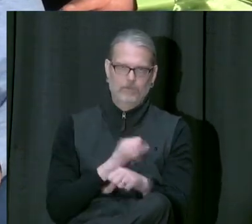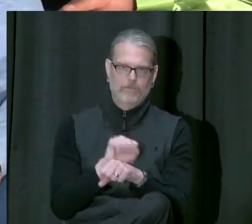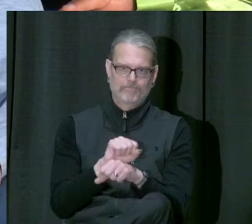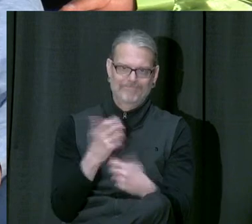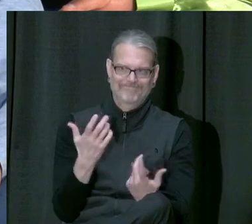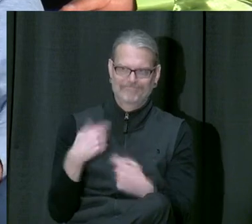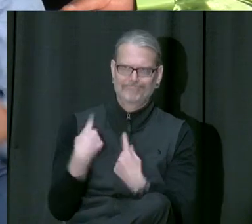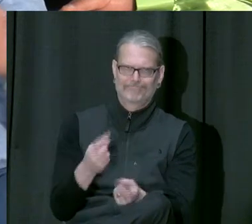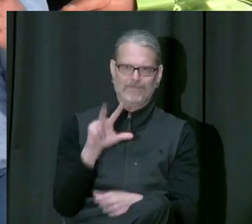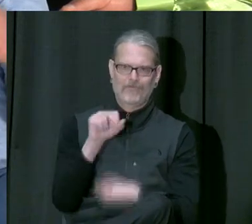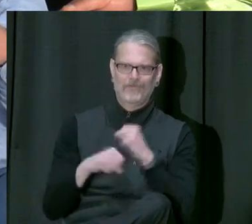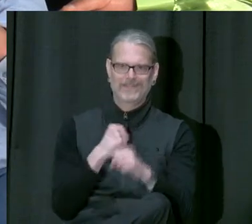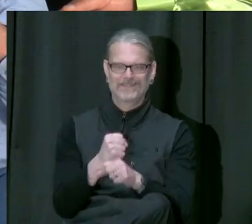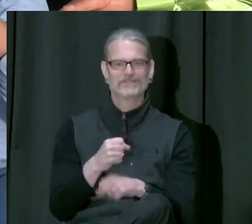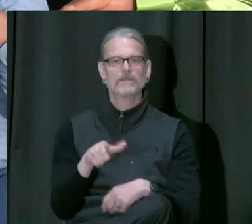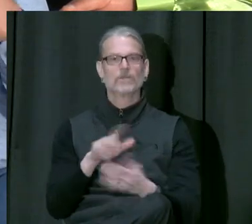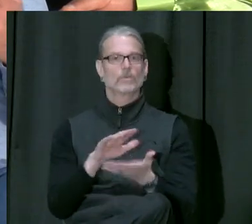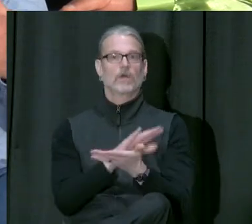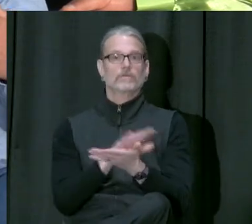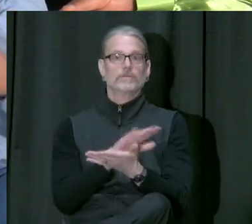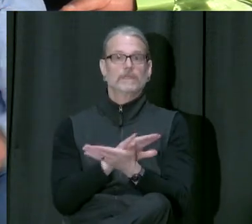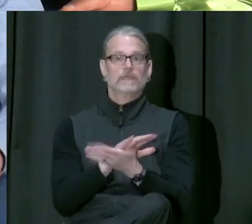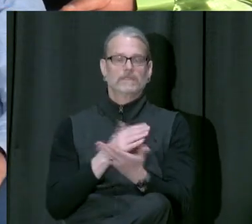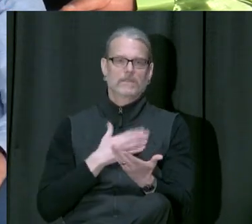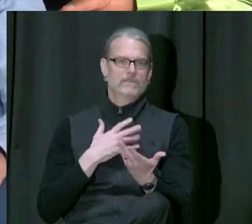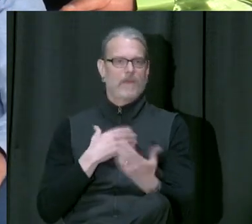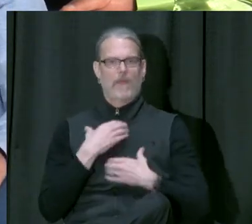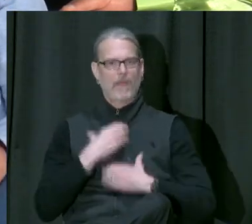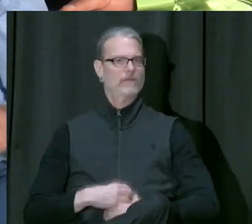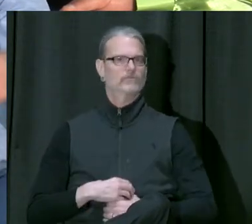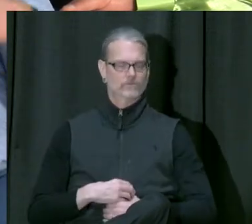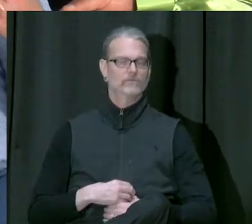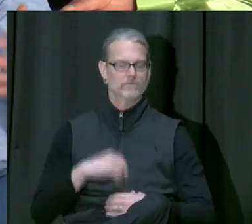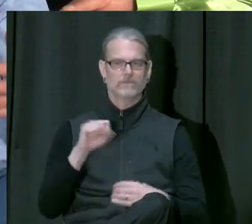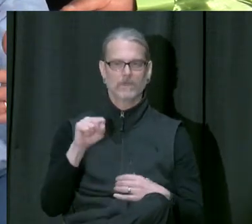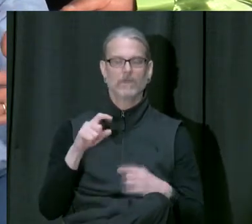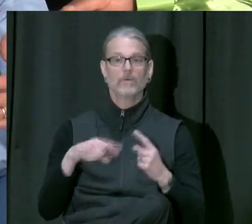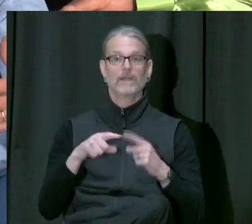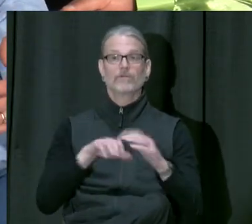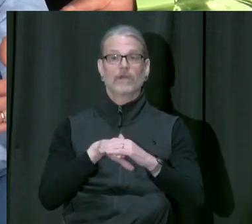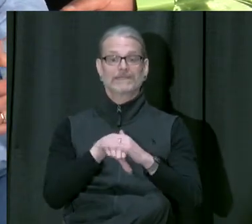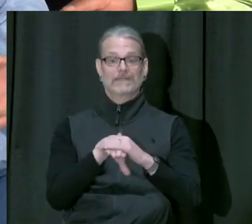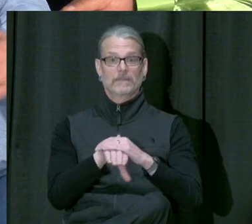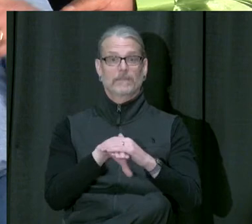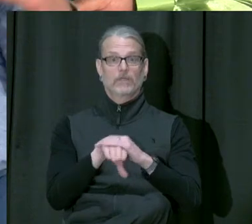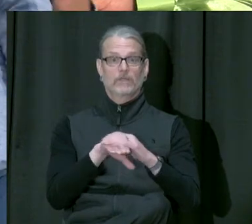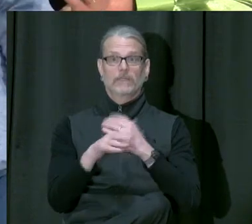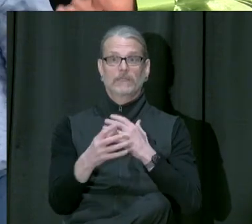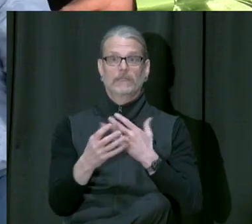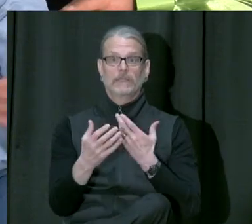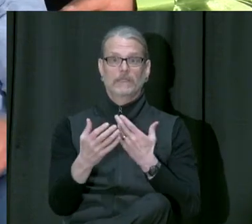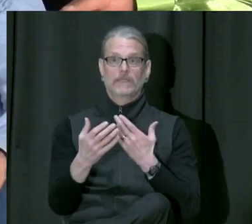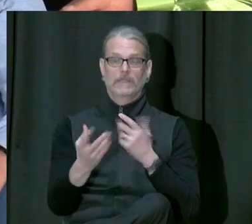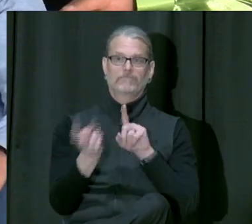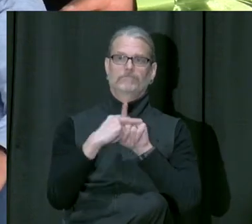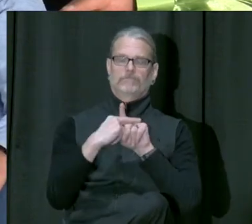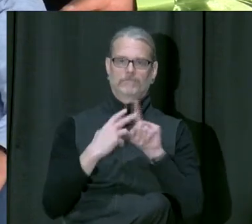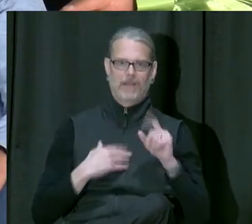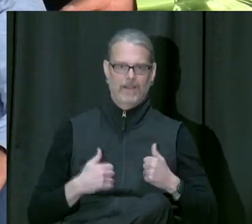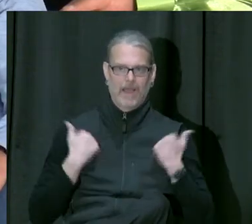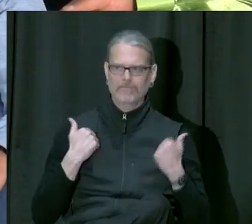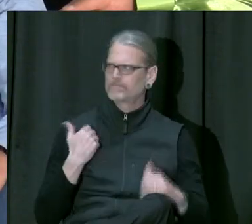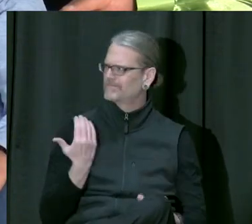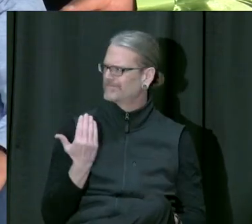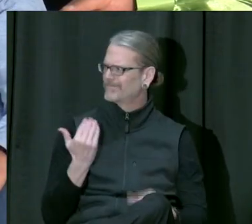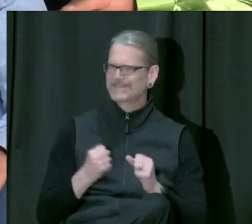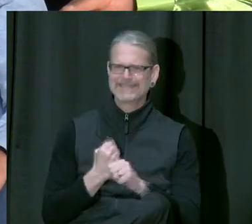Right. And so documents have always been my passion. And when accessibility entered my life, which was,